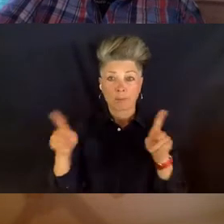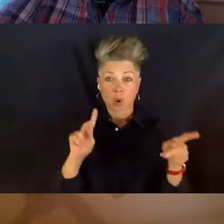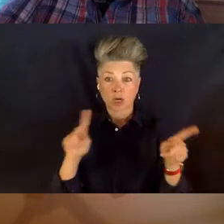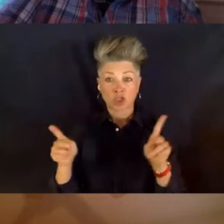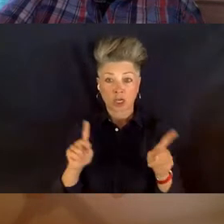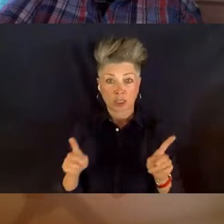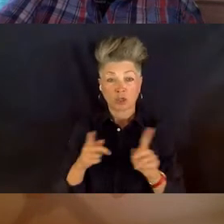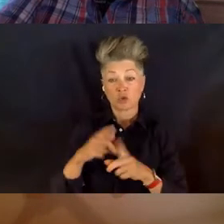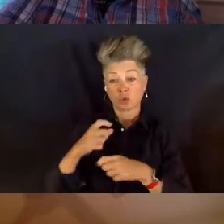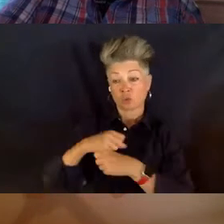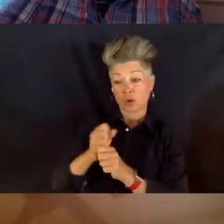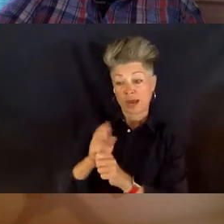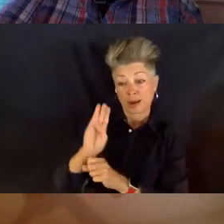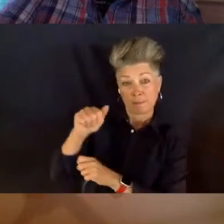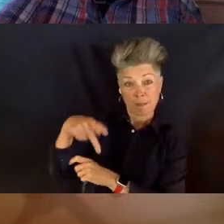map